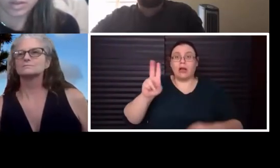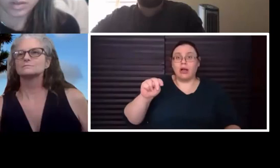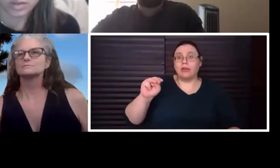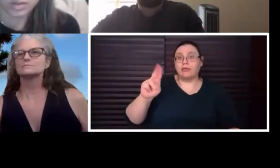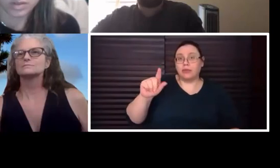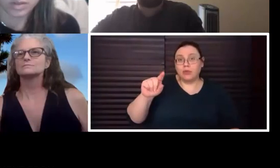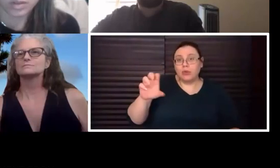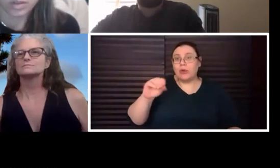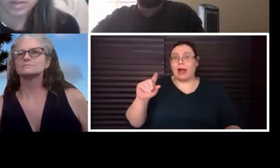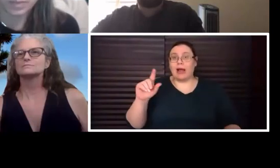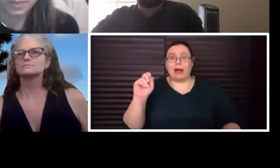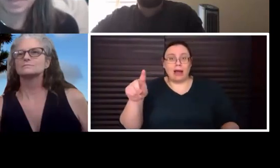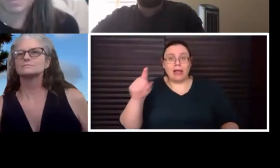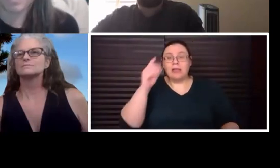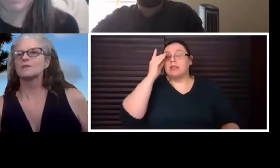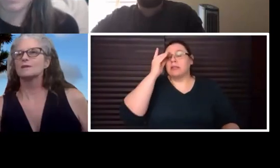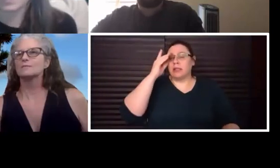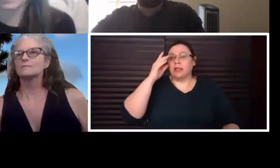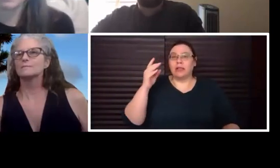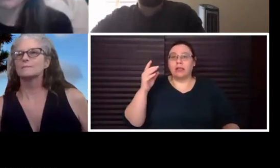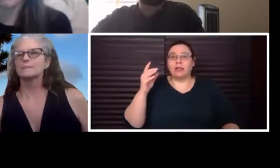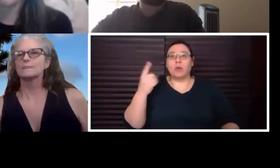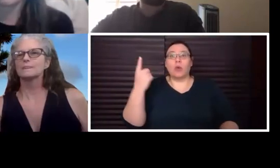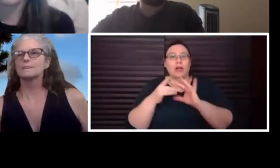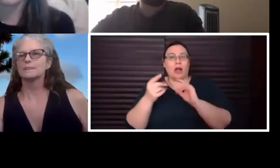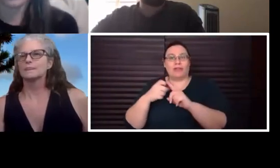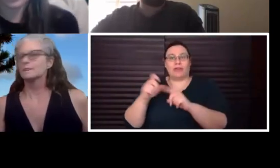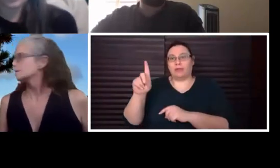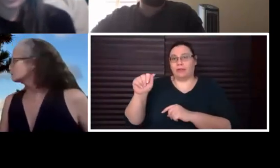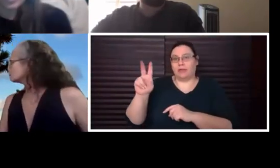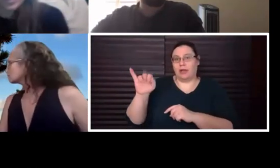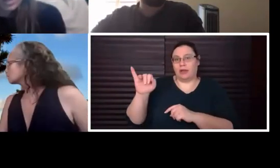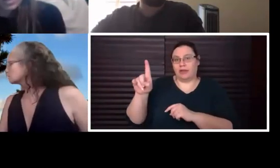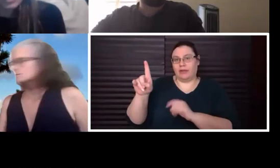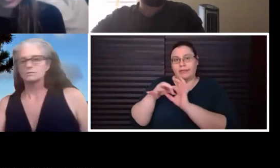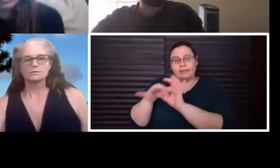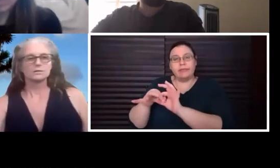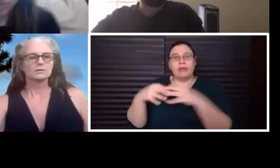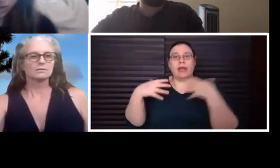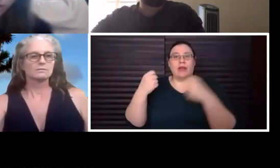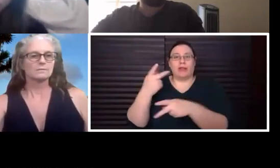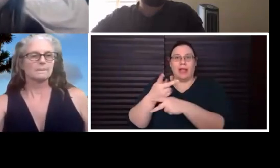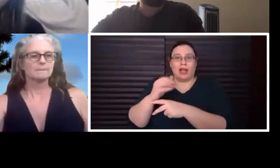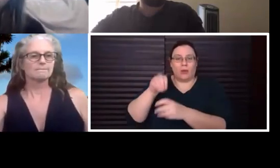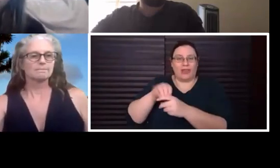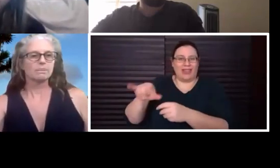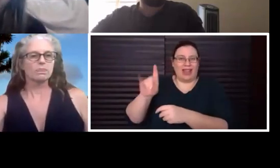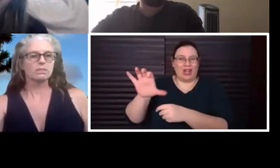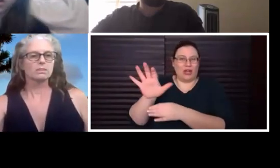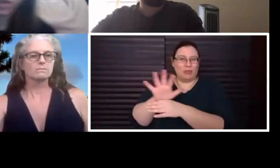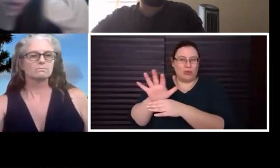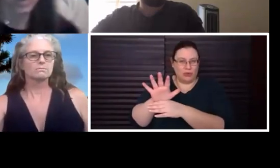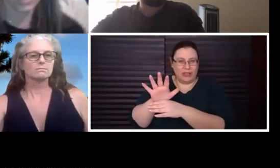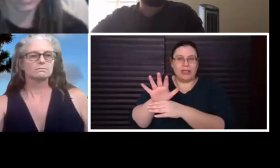ask. I got a comment from David about, you know, healthcare in the documentary would be something